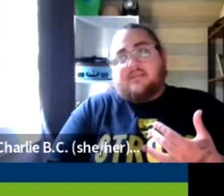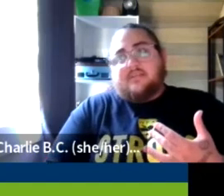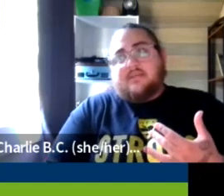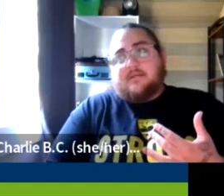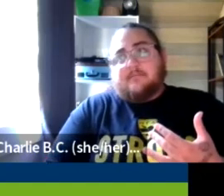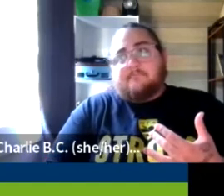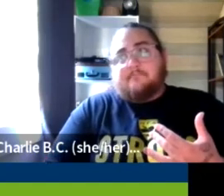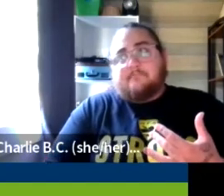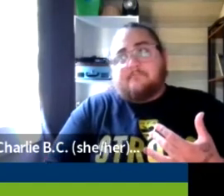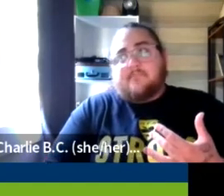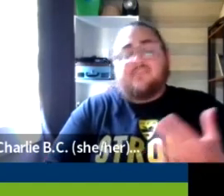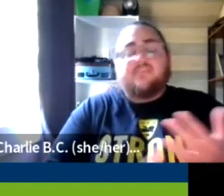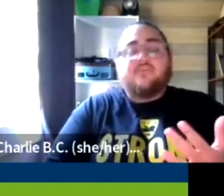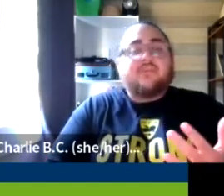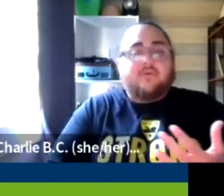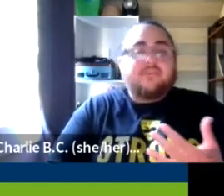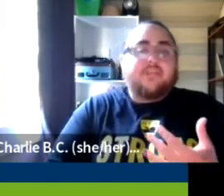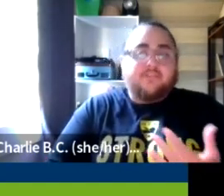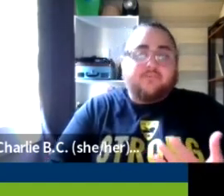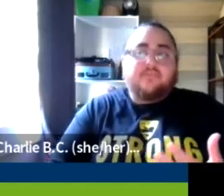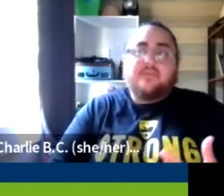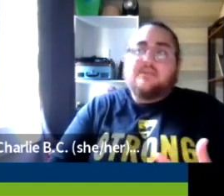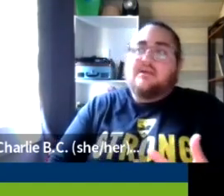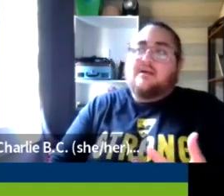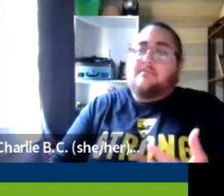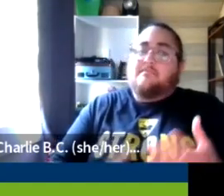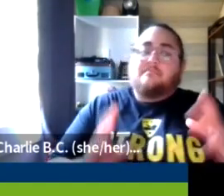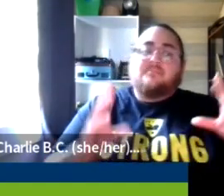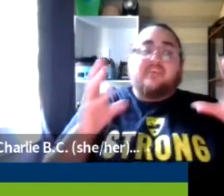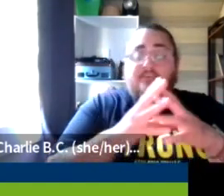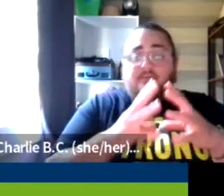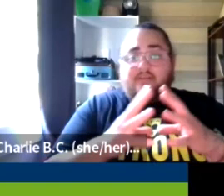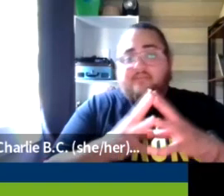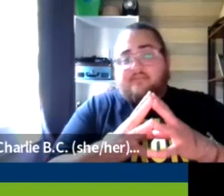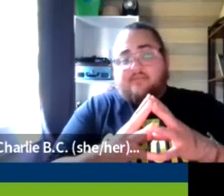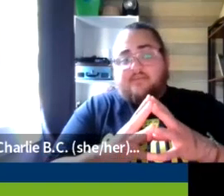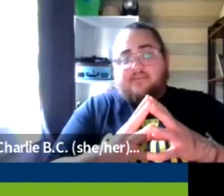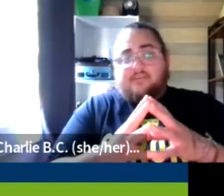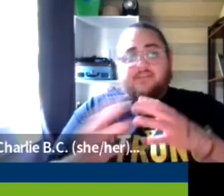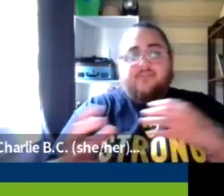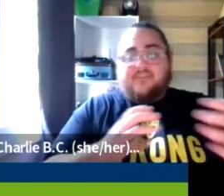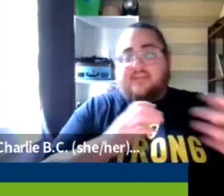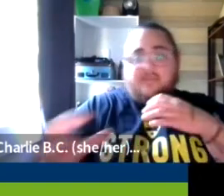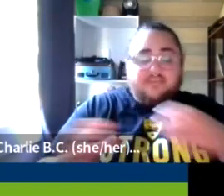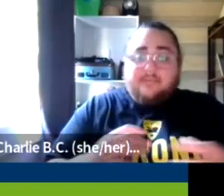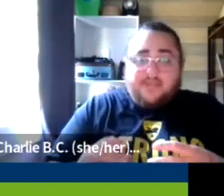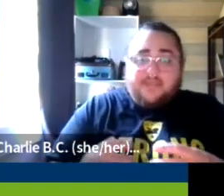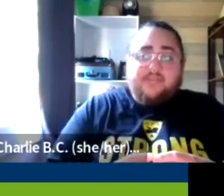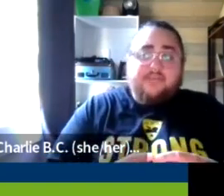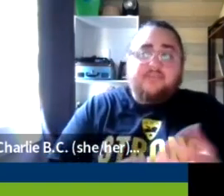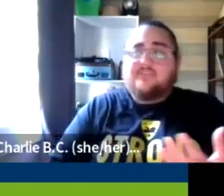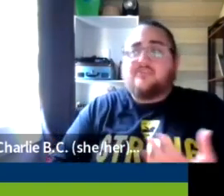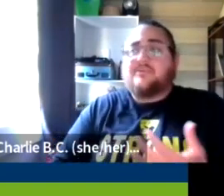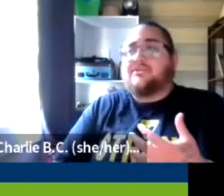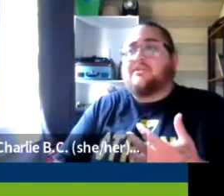renters and just youth and hosts can use together in there to make sure that they're on the same